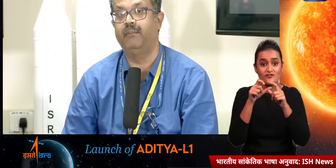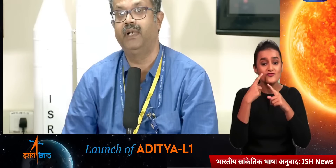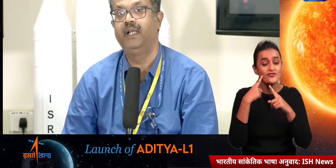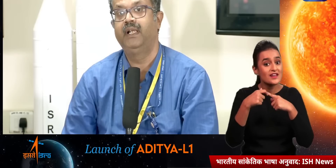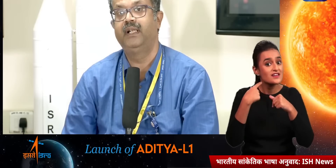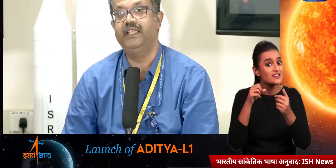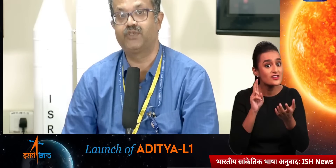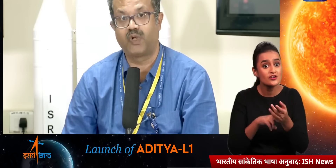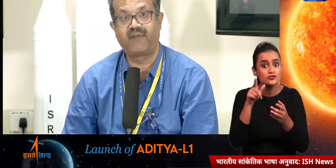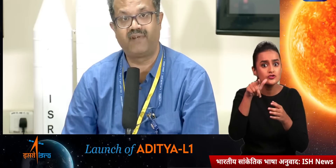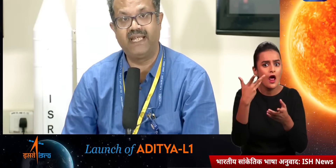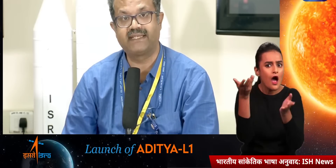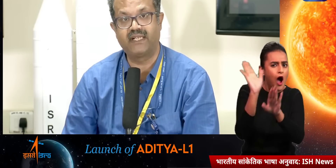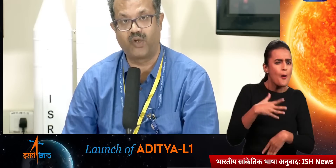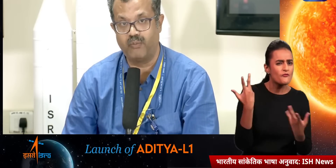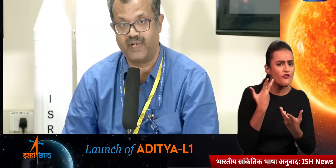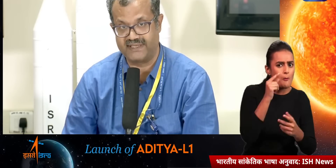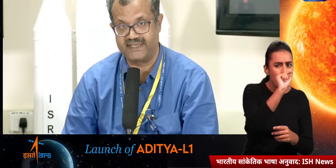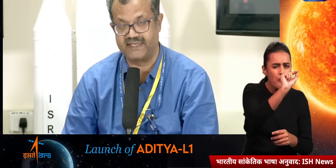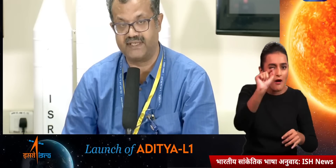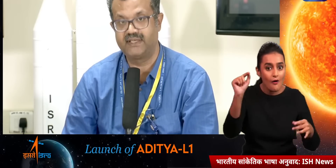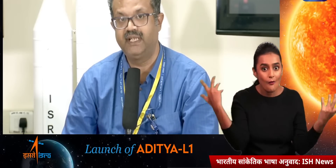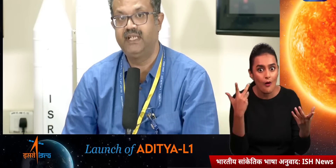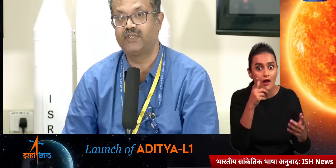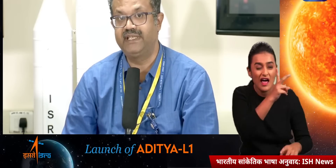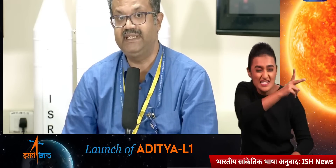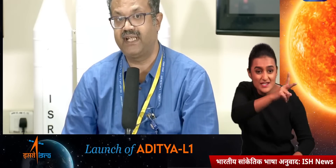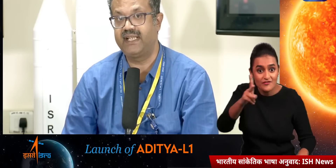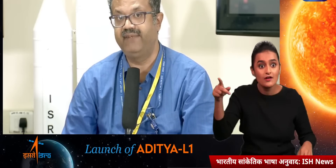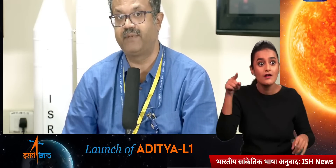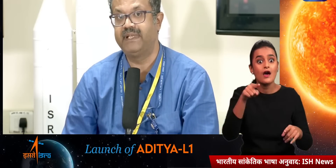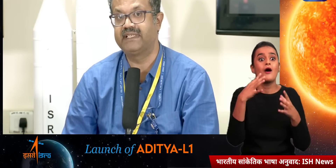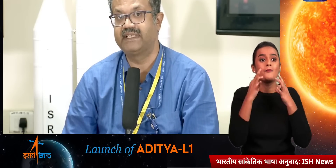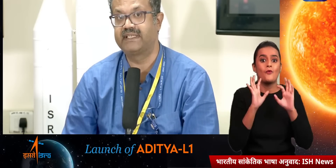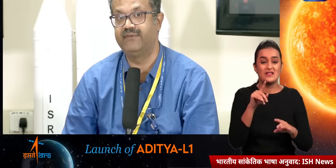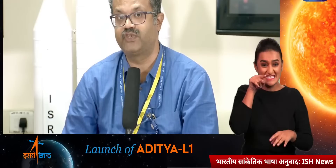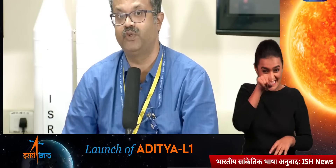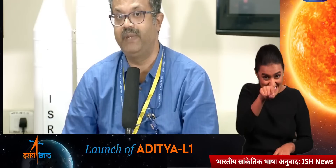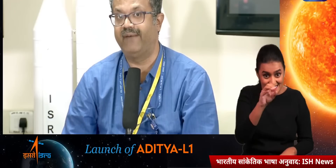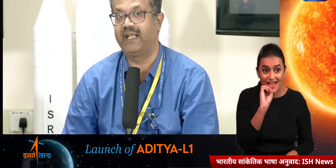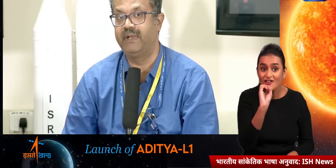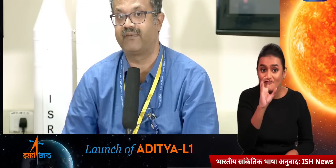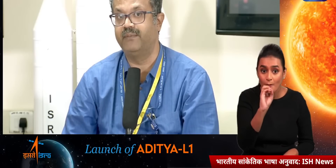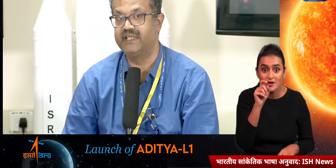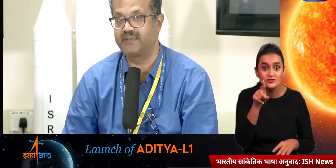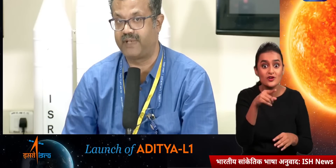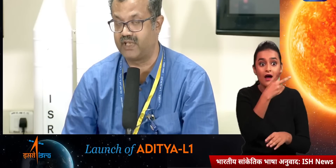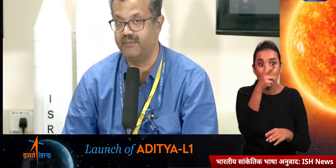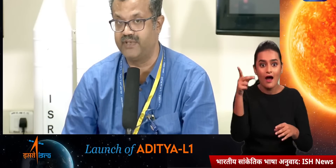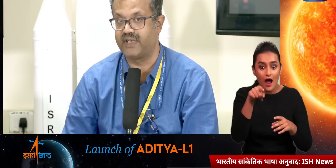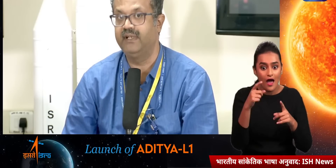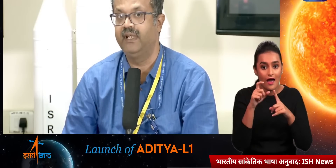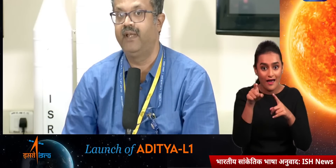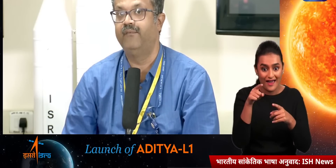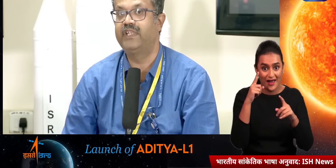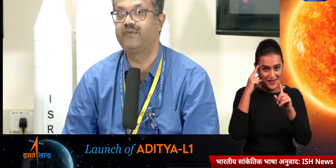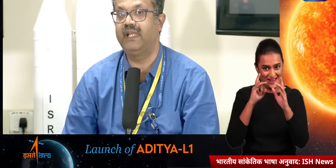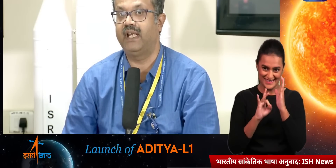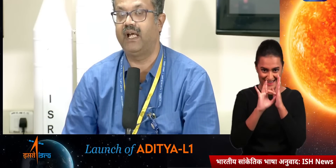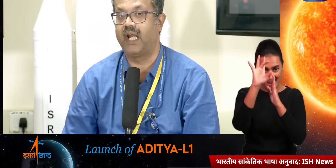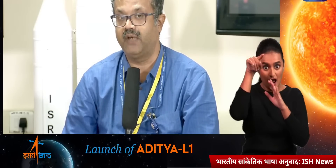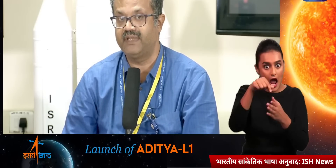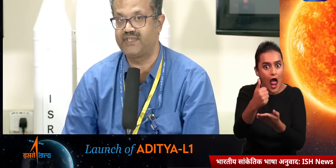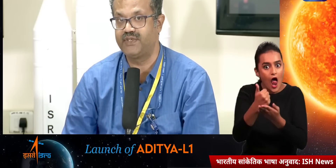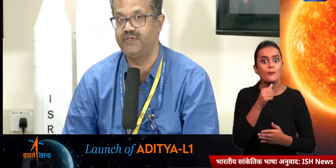coming from the solar flares and coronal mass ejections. So these are the informations which would be available from this particular mission, which